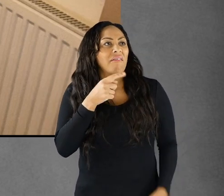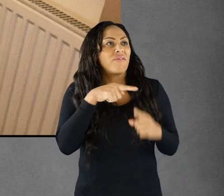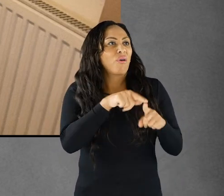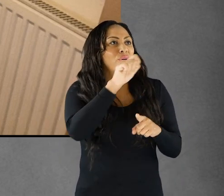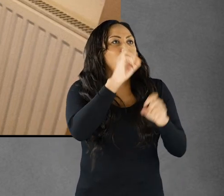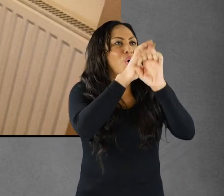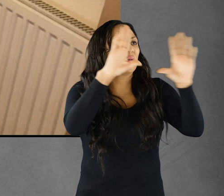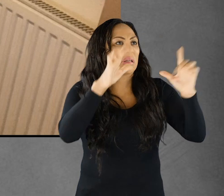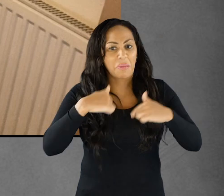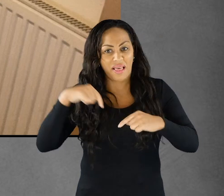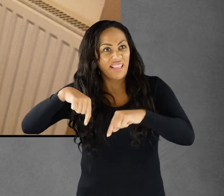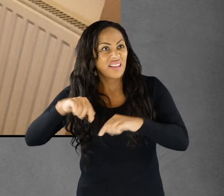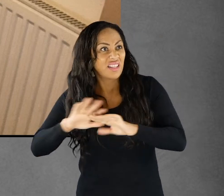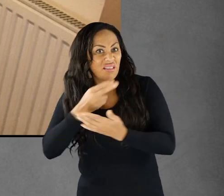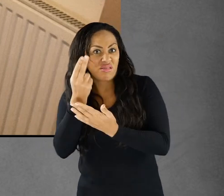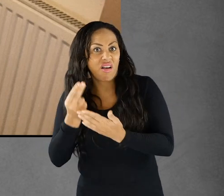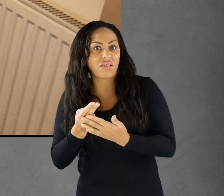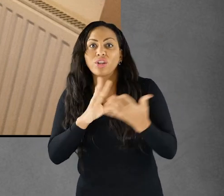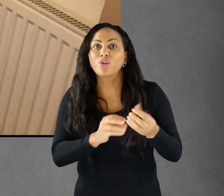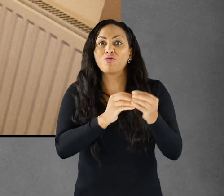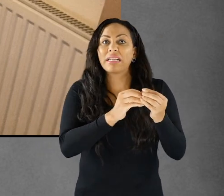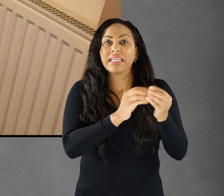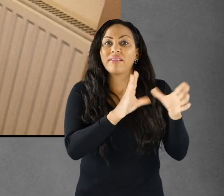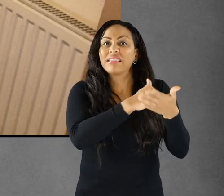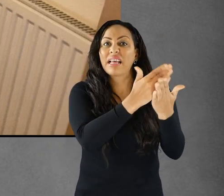or that the creative sector is not for us.